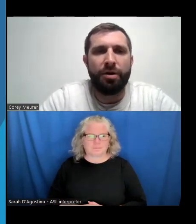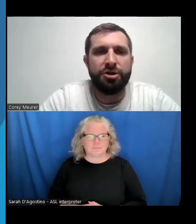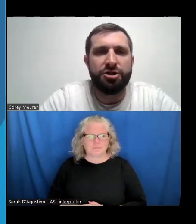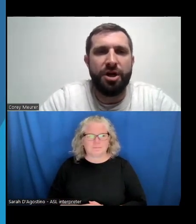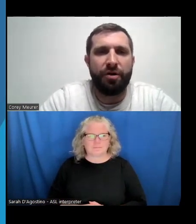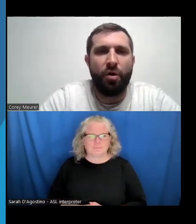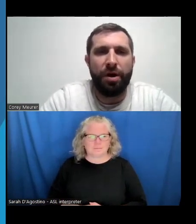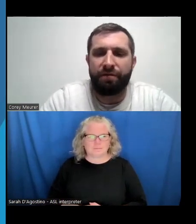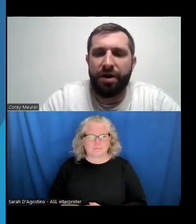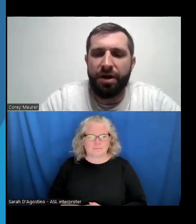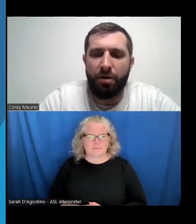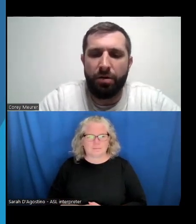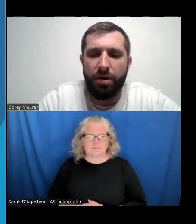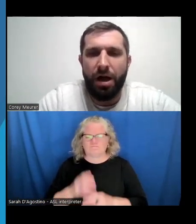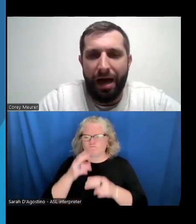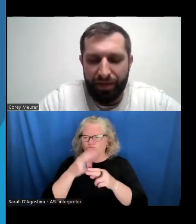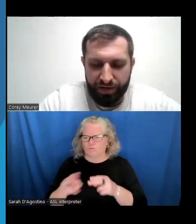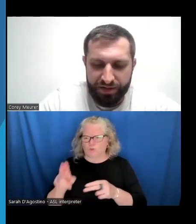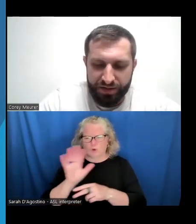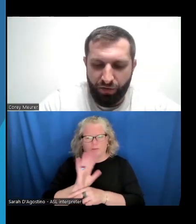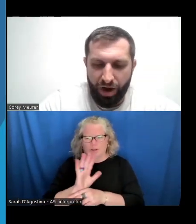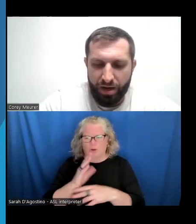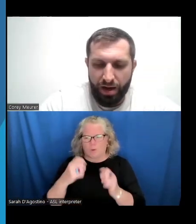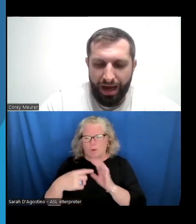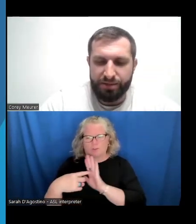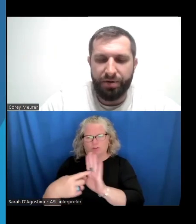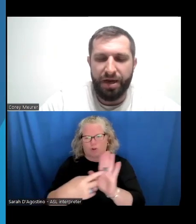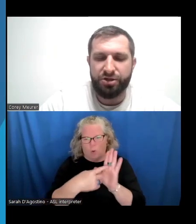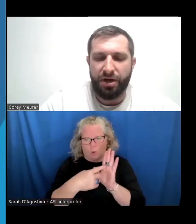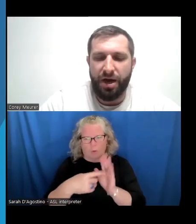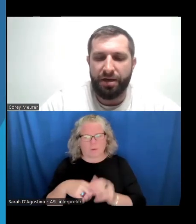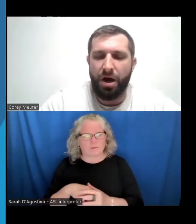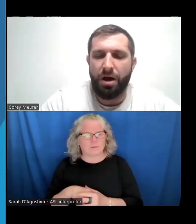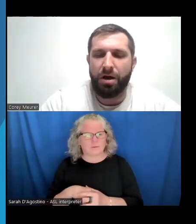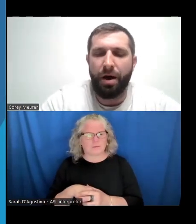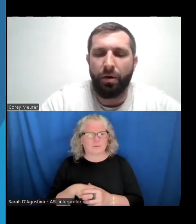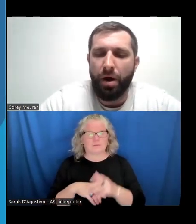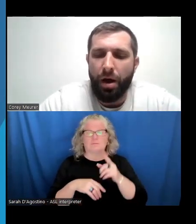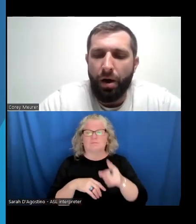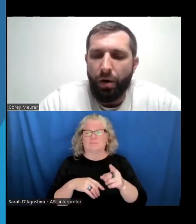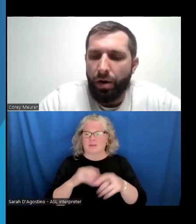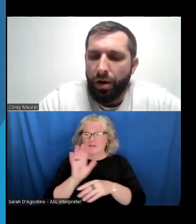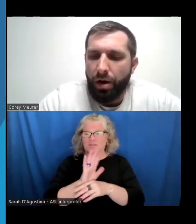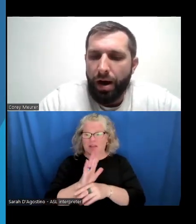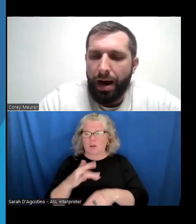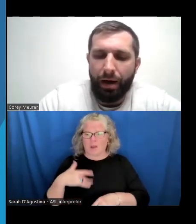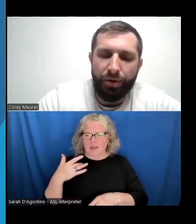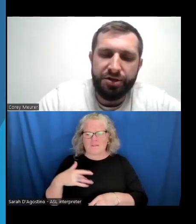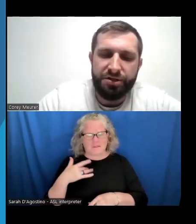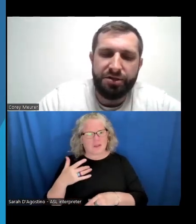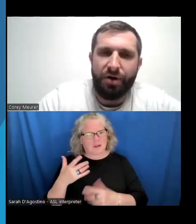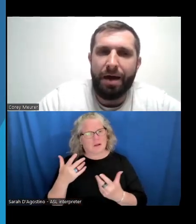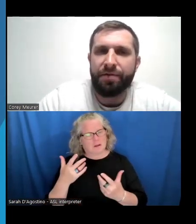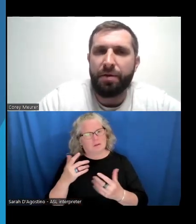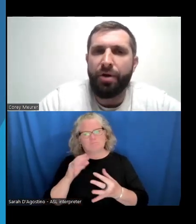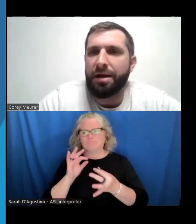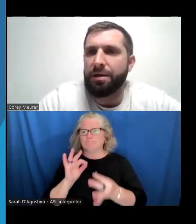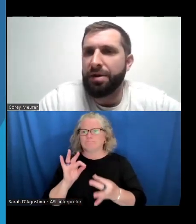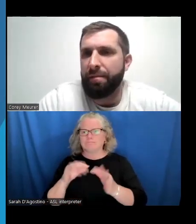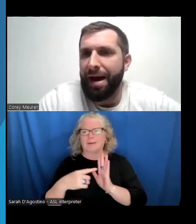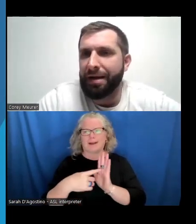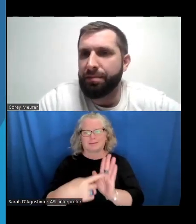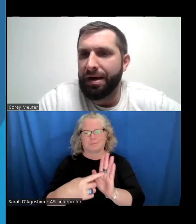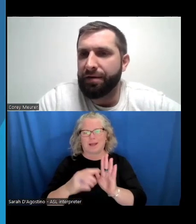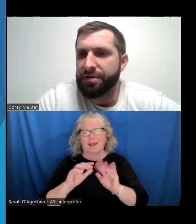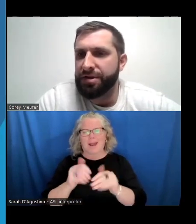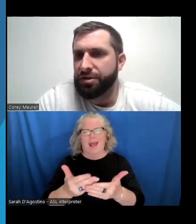I do want to just share a quick video. I think this is a great explanation to kind of talk about how we just described that the brain can